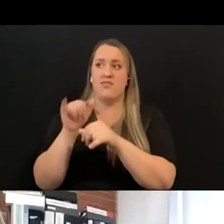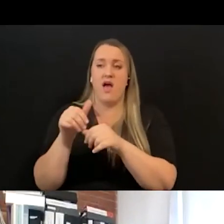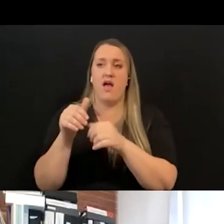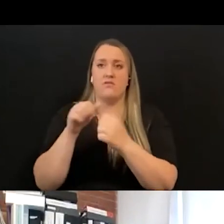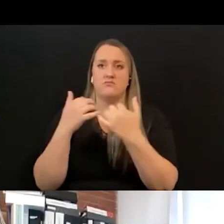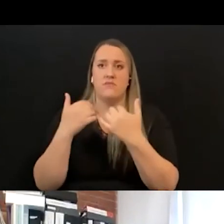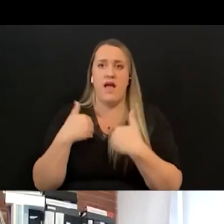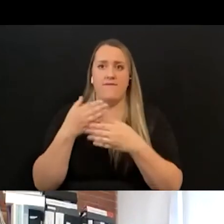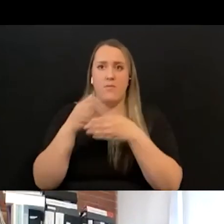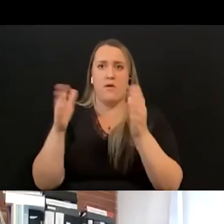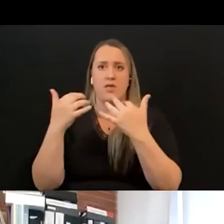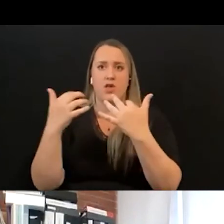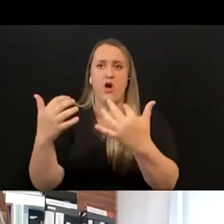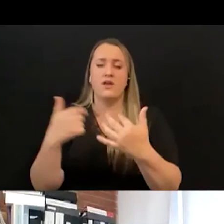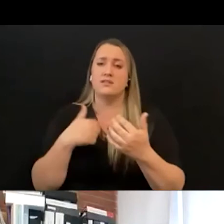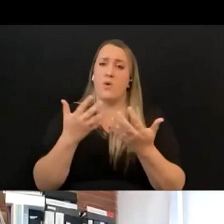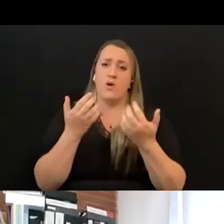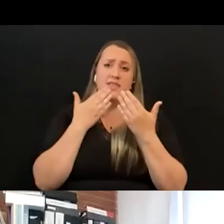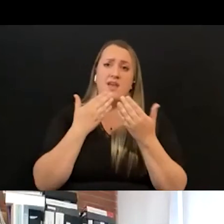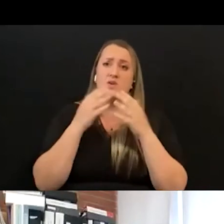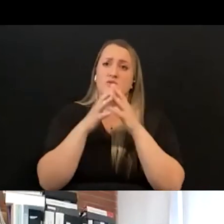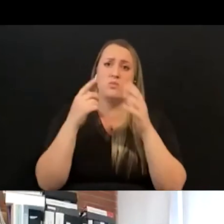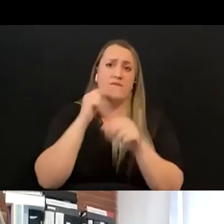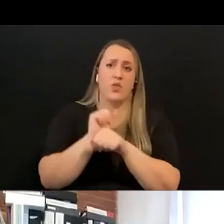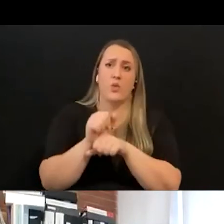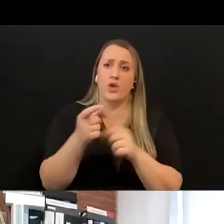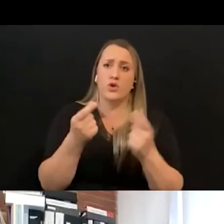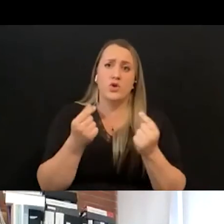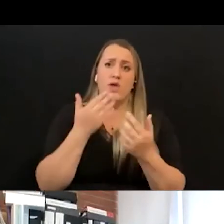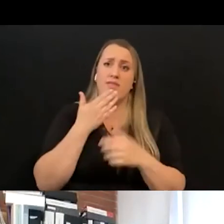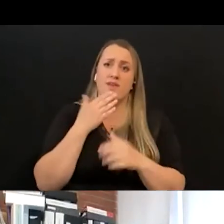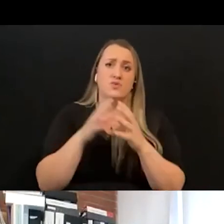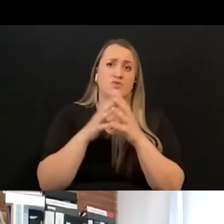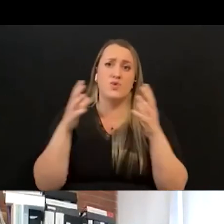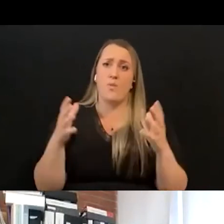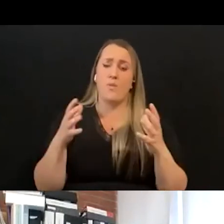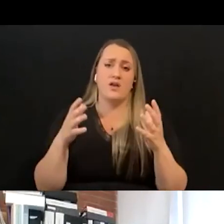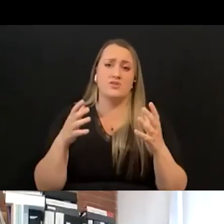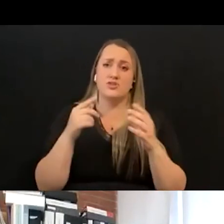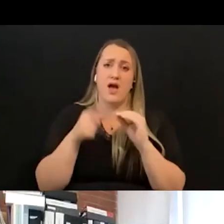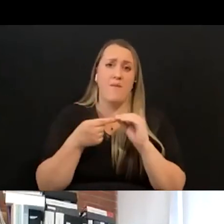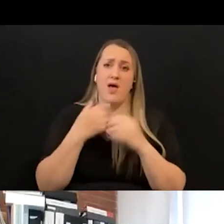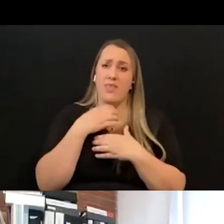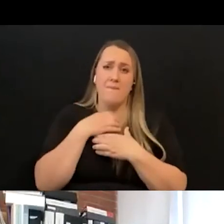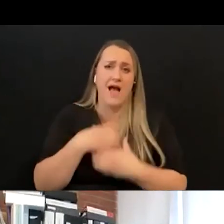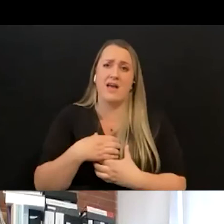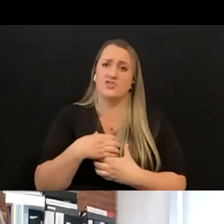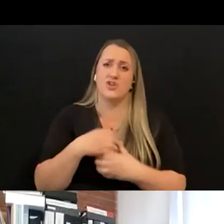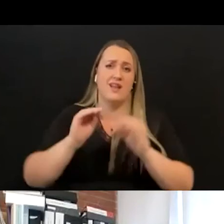just want to thank you so much for all of the work that you do, and just thank you so much about the passion that is